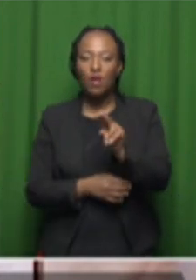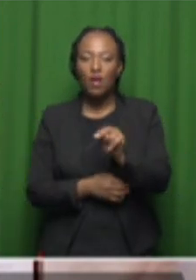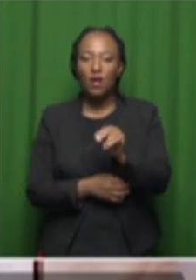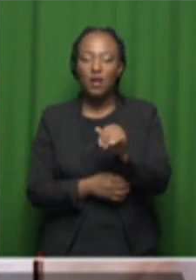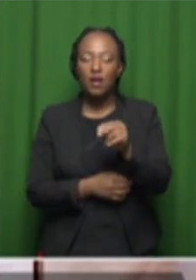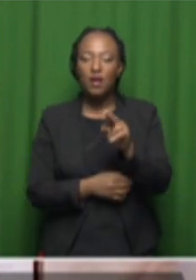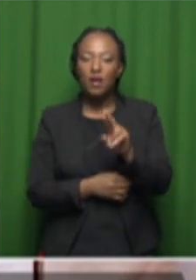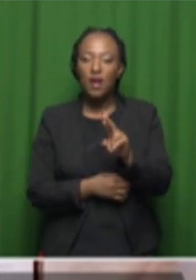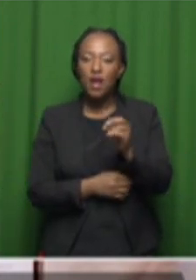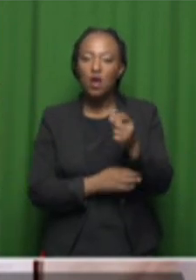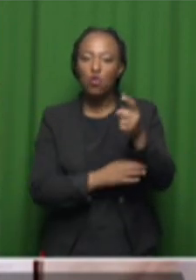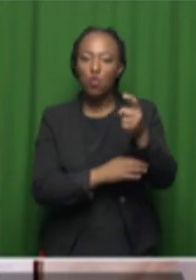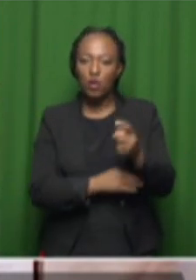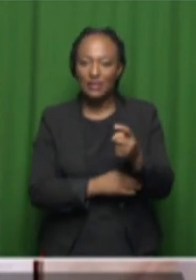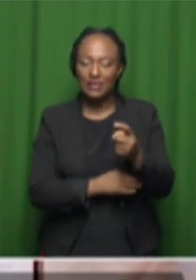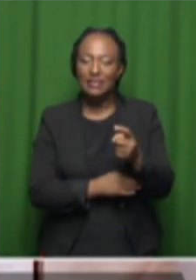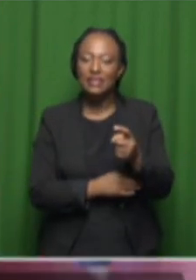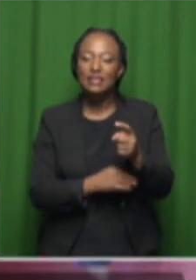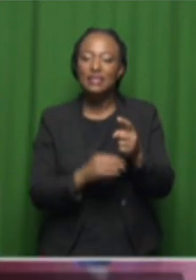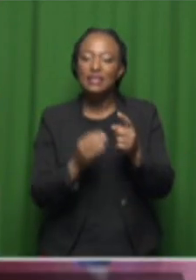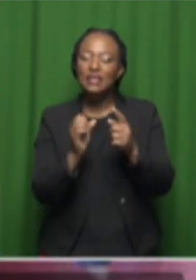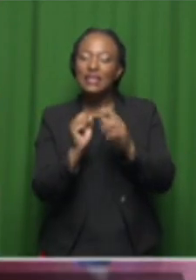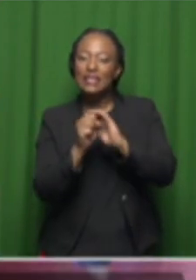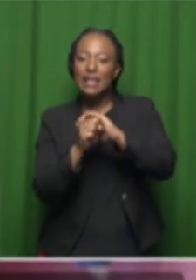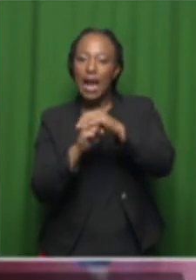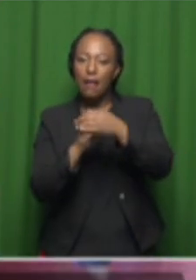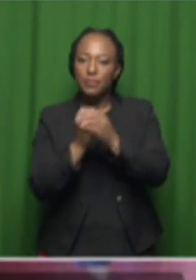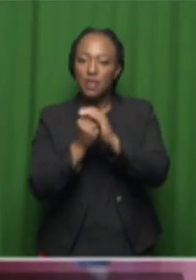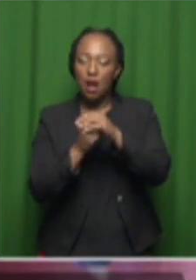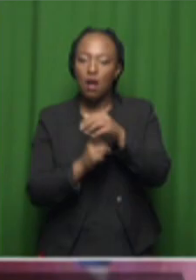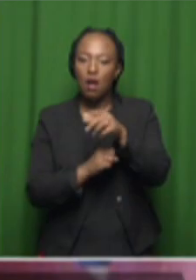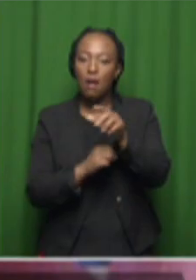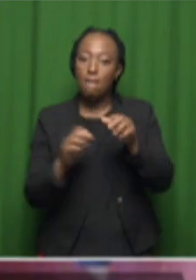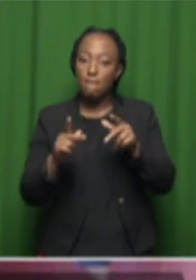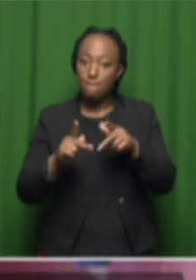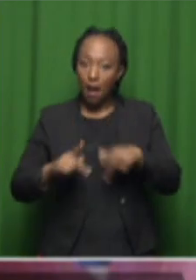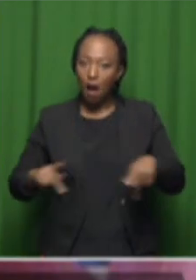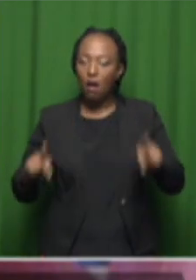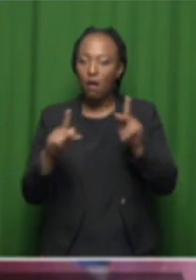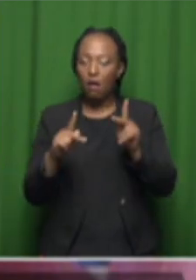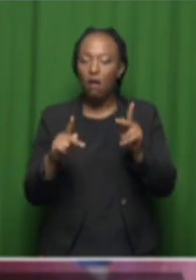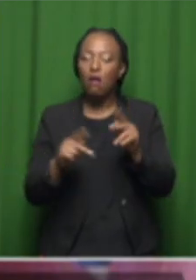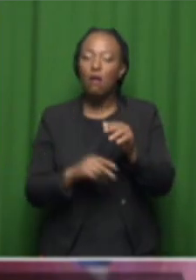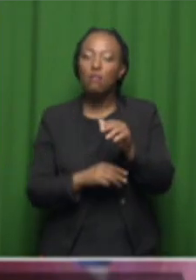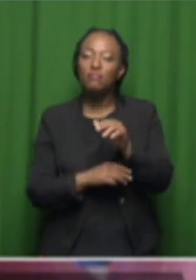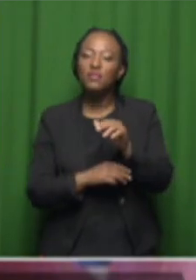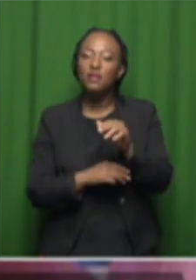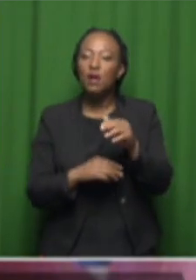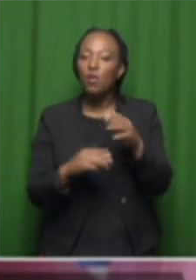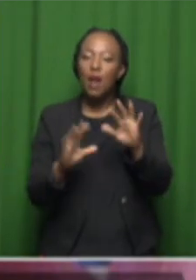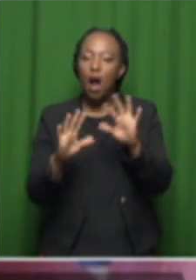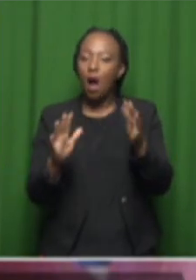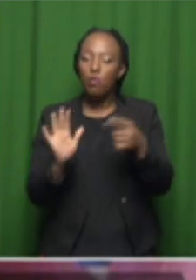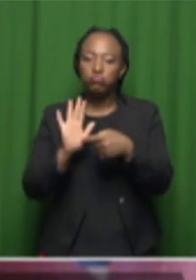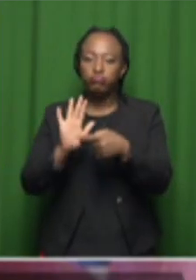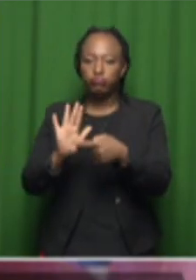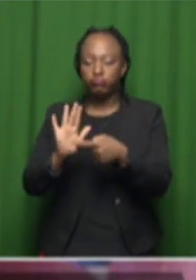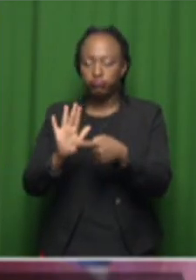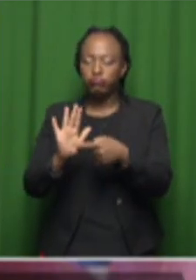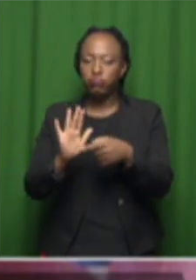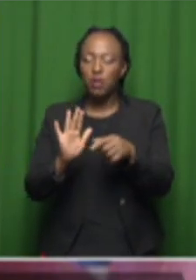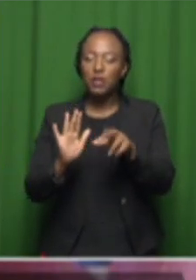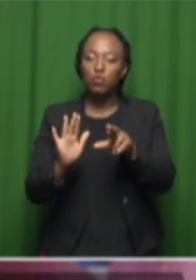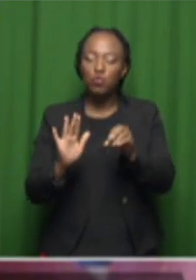what happened there, perhaps have influenced what you're trying to also replicate or perhaps evolve in Rosebank? Absolutely. So we've been working